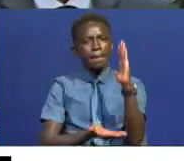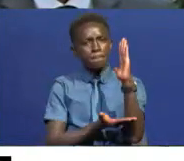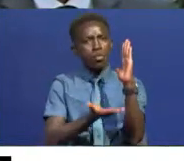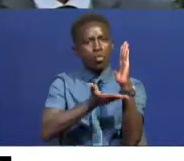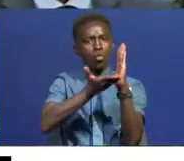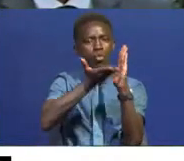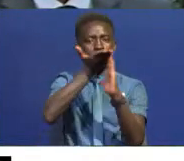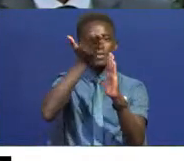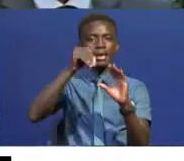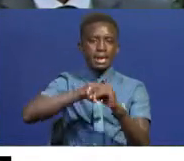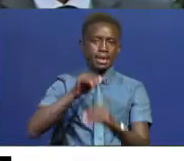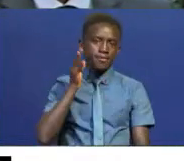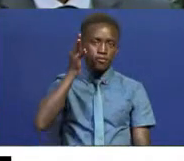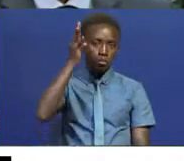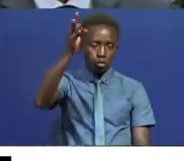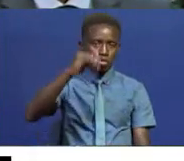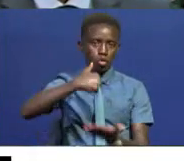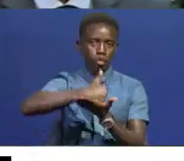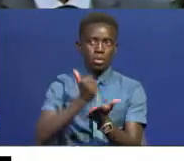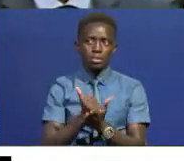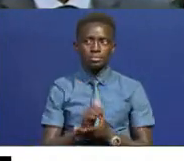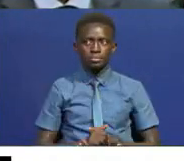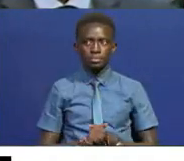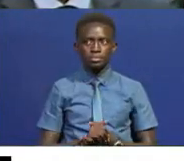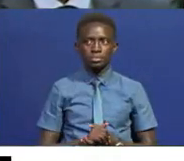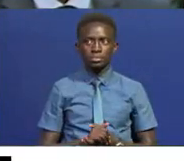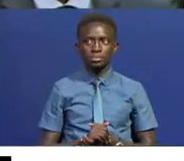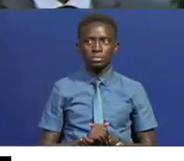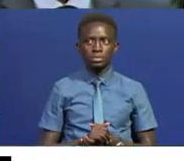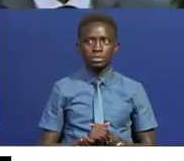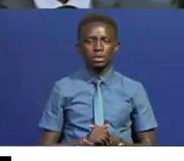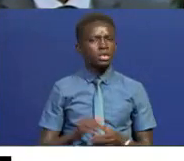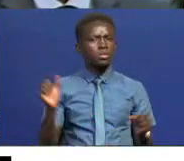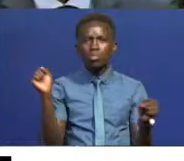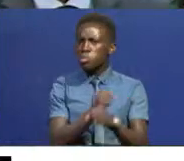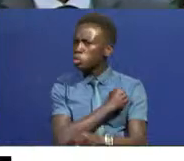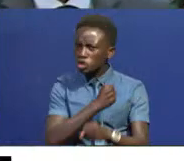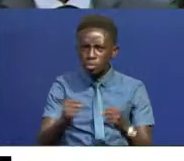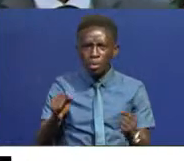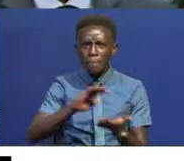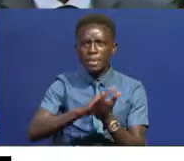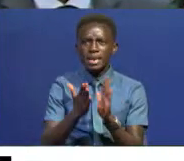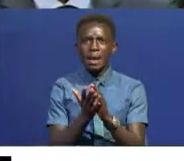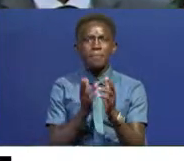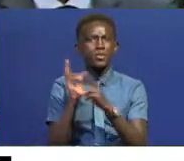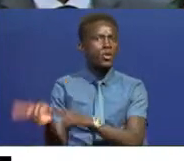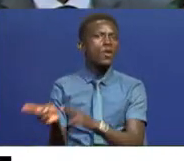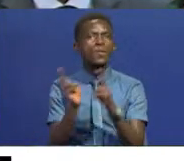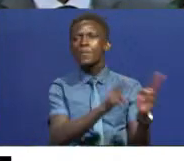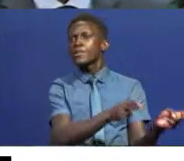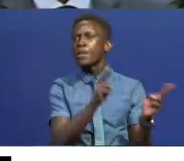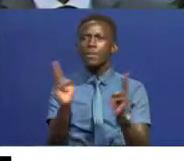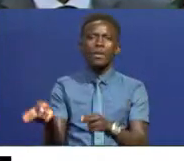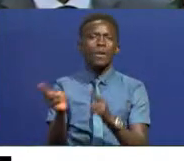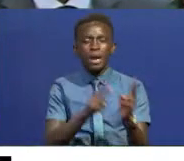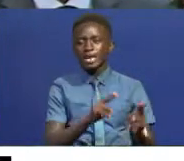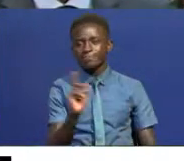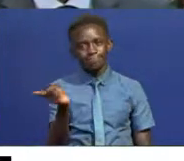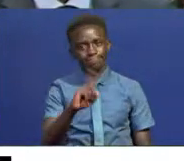audits. It cannot be business as usual. If your accounts are